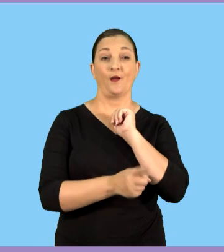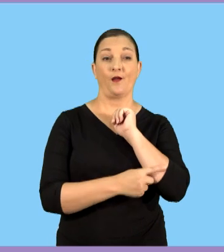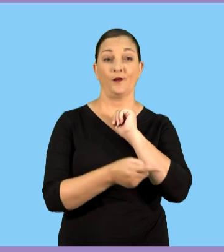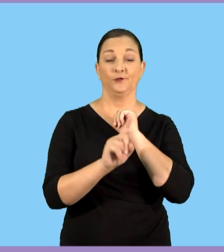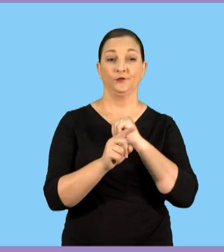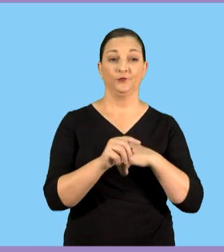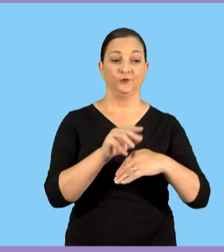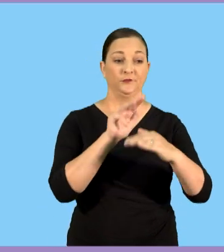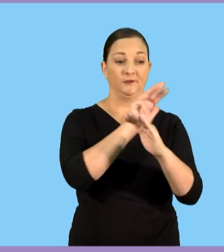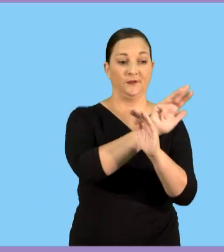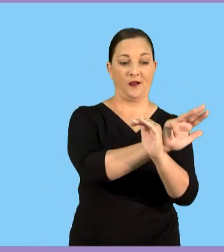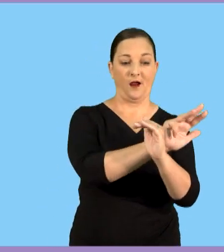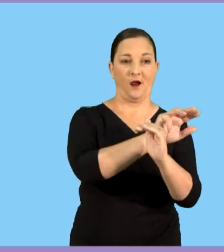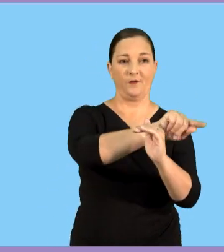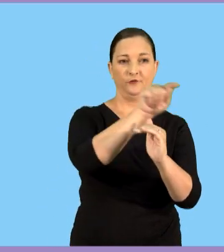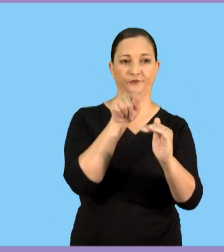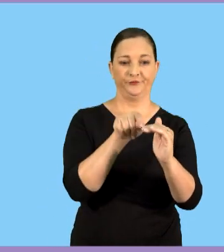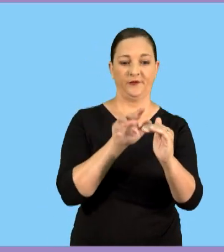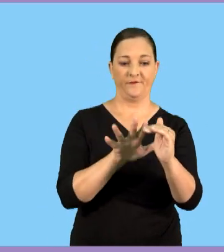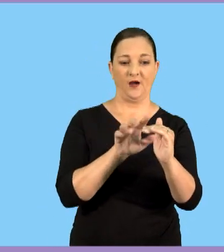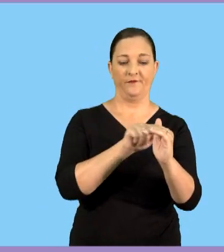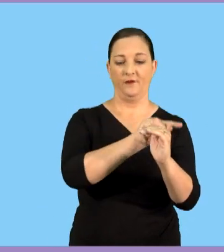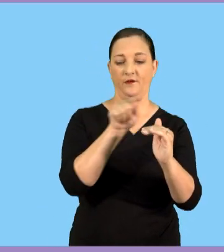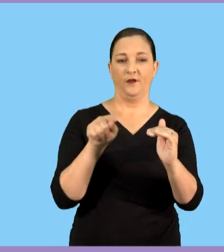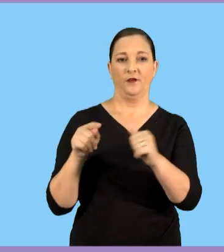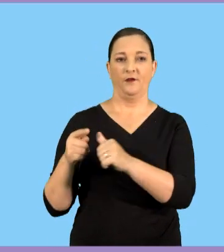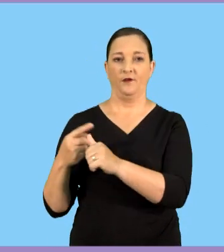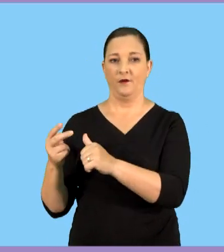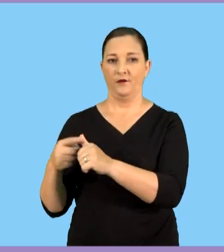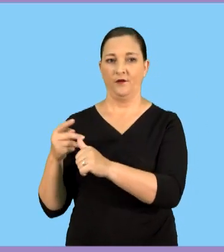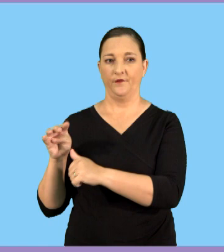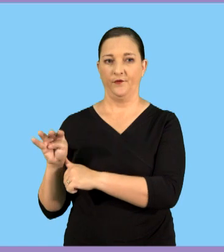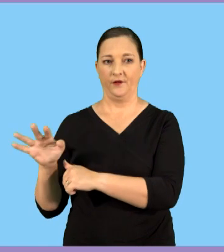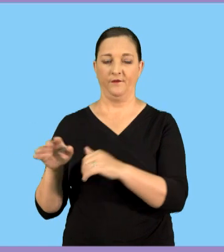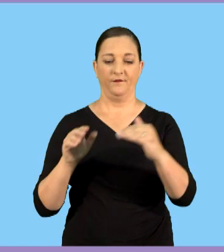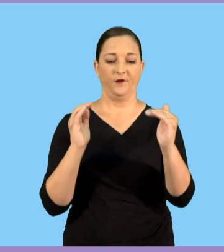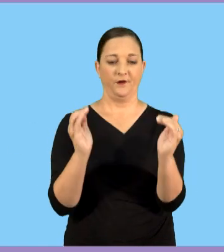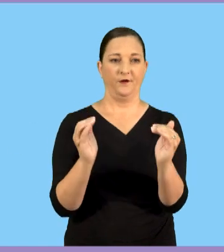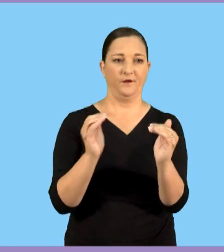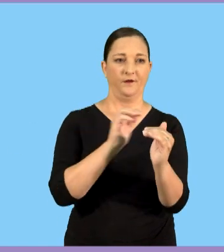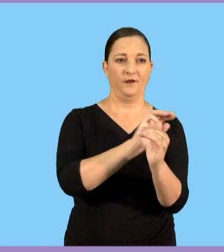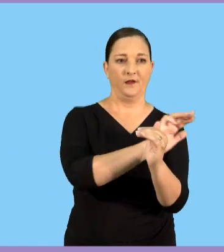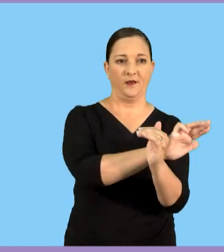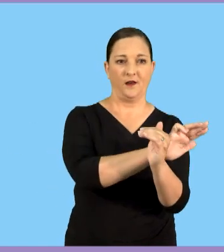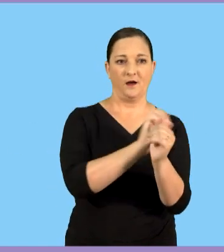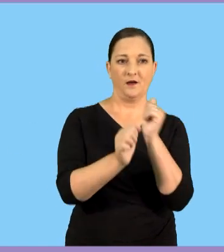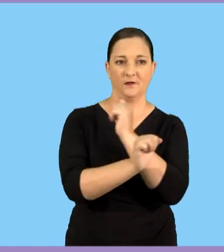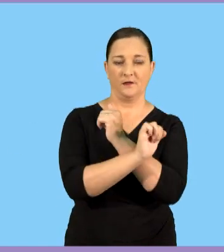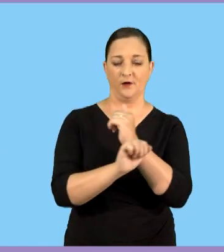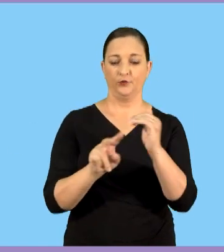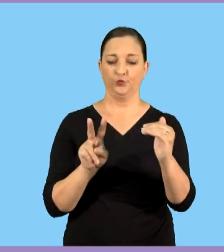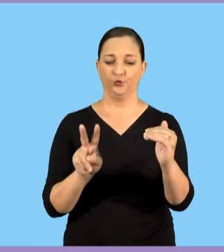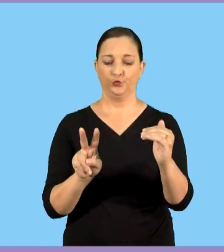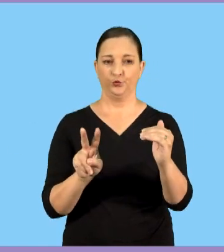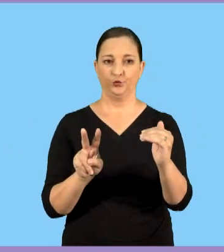And the last one there, I'm going to distribute those. 9 multiplied by 5 is 45. And if I